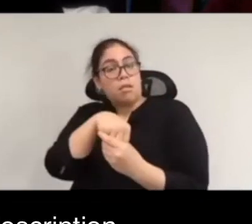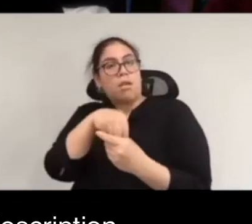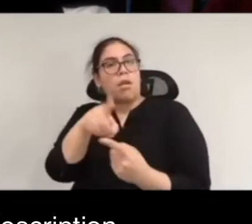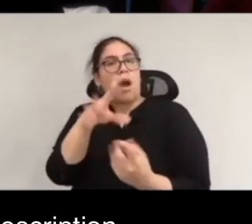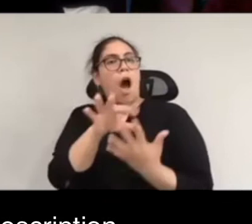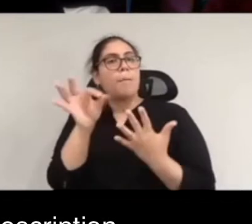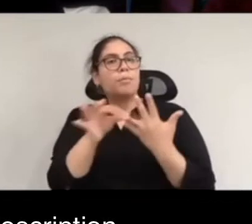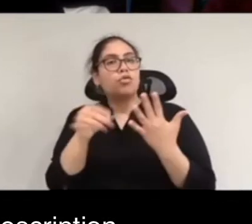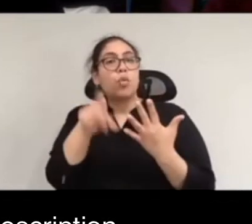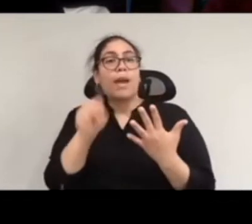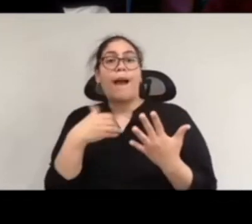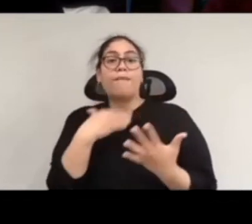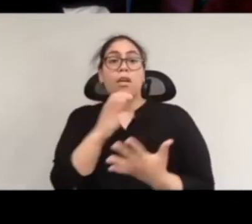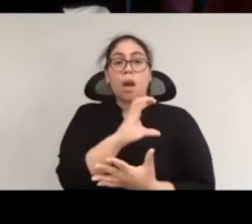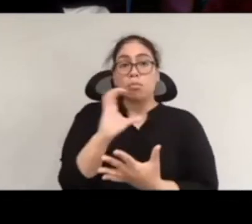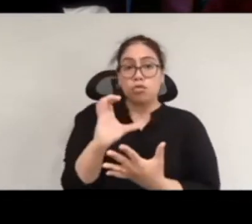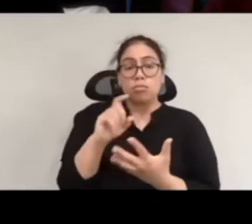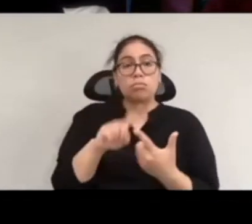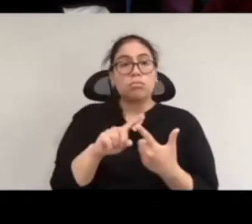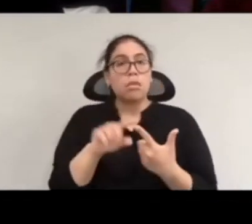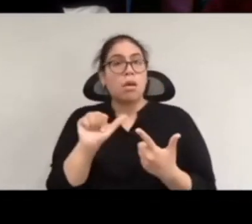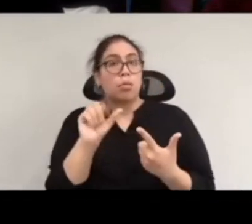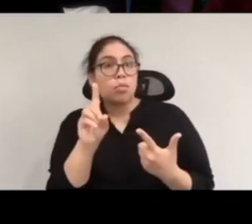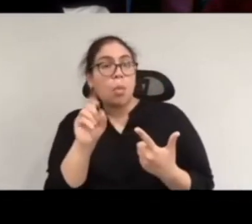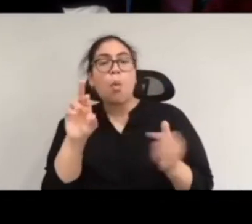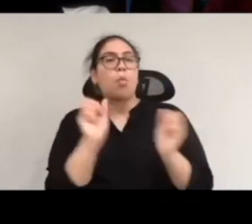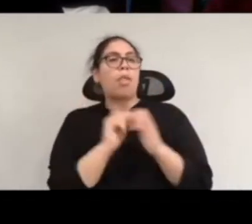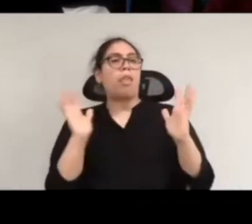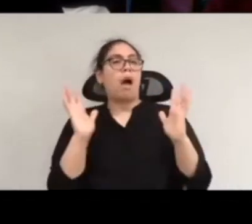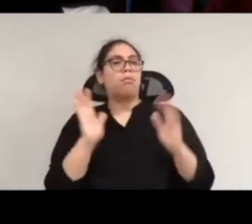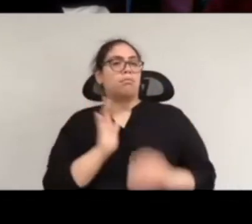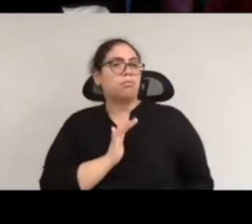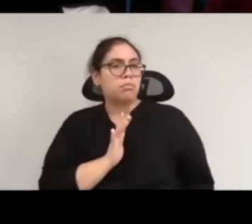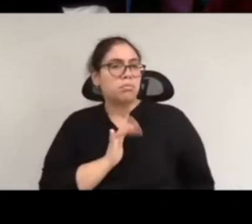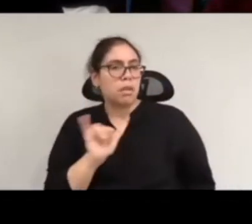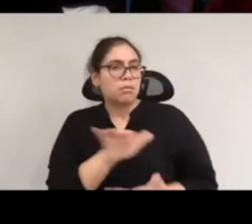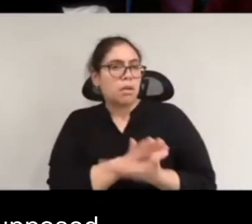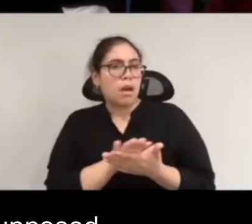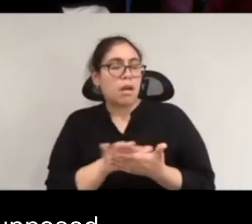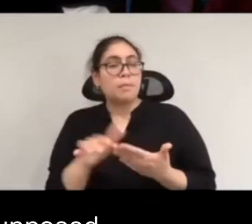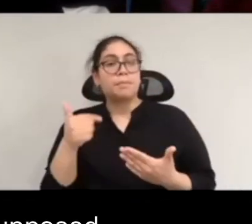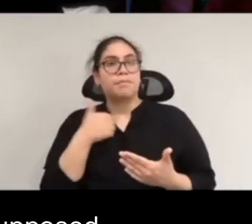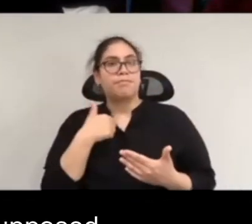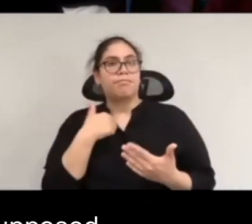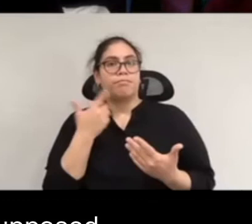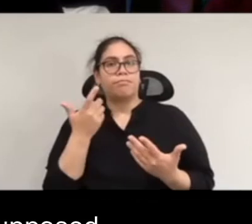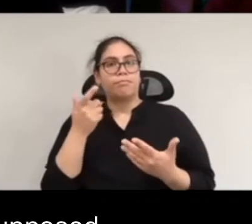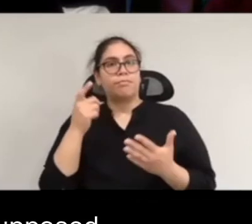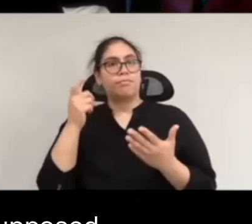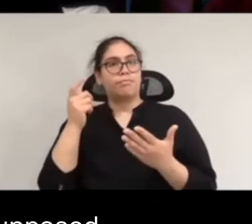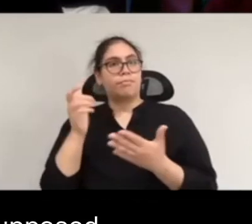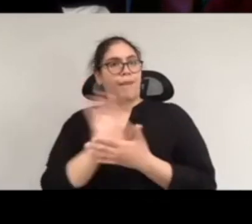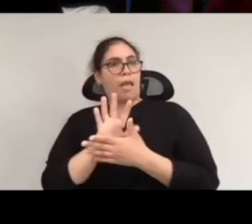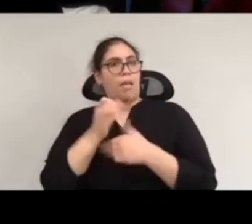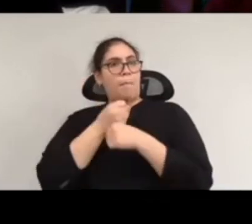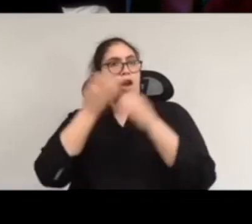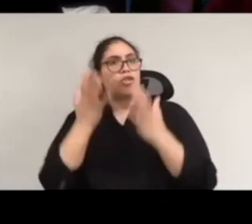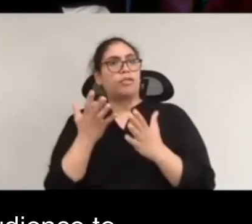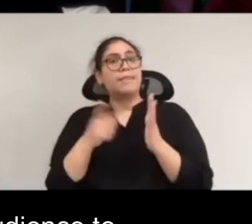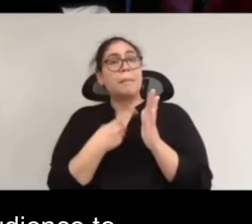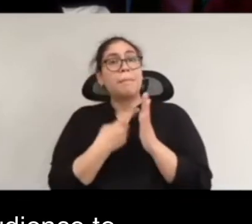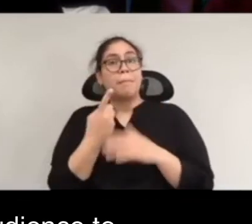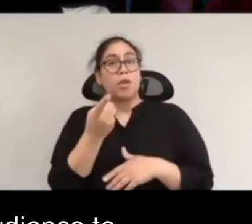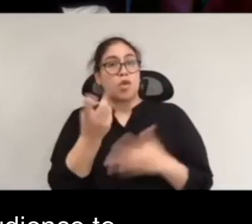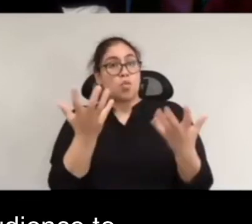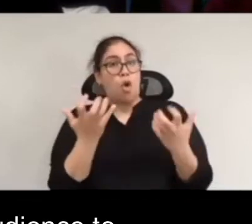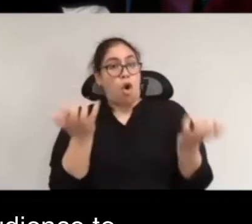captions open or without. So it's a nice way, you know, as a filmmaker, sometimes you're like, there's not supposed to be someone describing what is happening here. You want